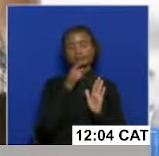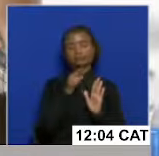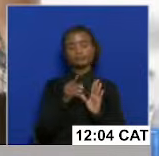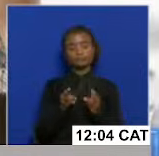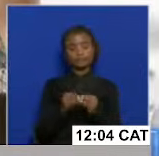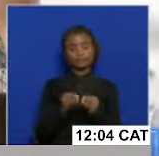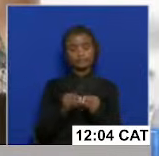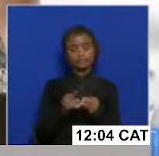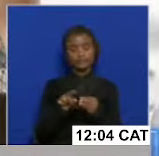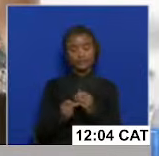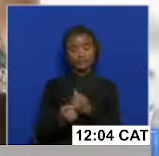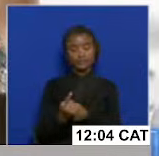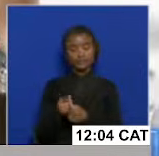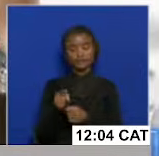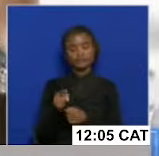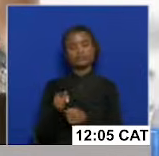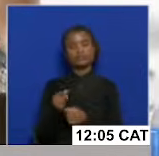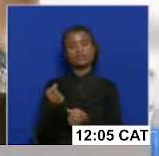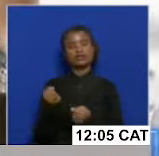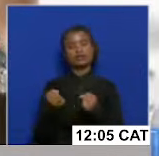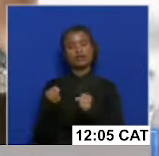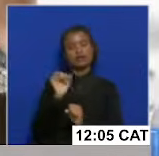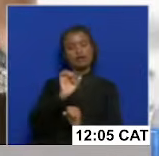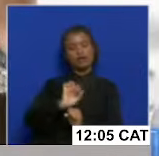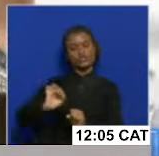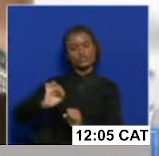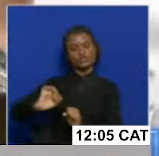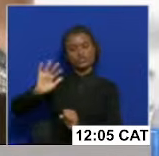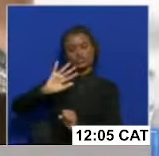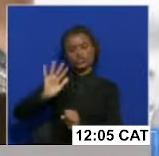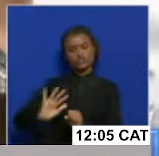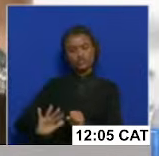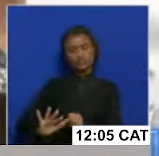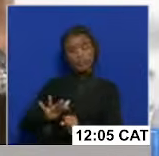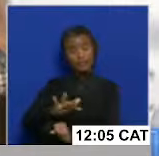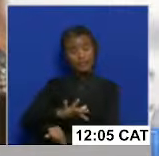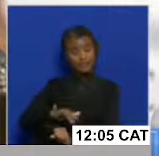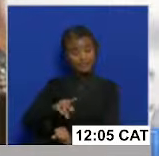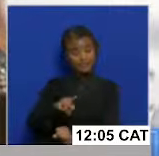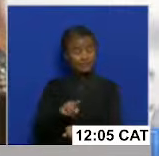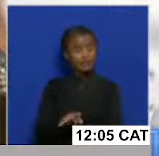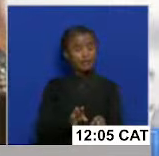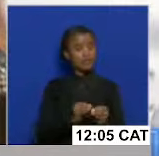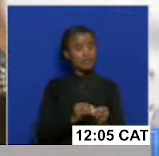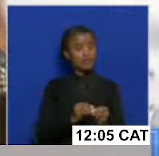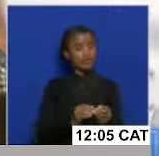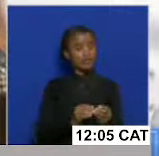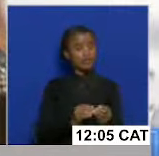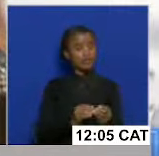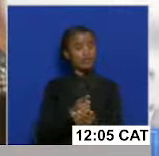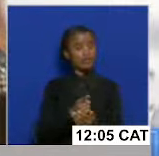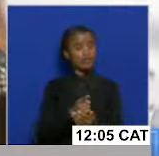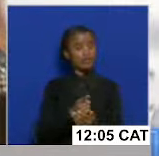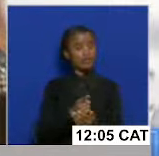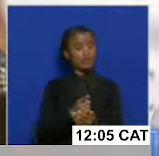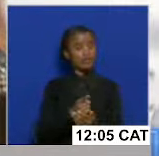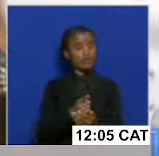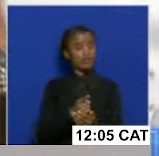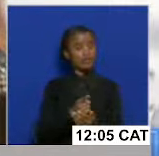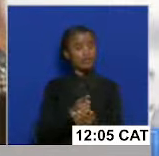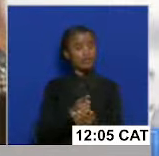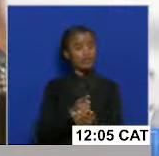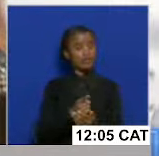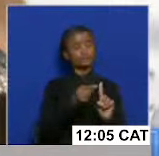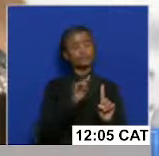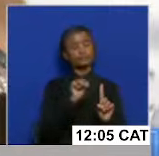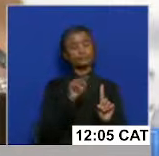wash, you and Mr. Mkhwanazi stopped communicating. You recall that? Yes, I do.